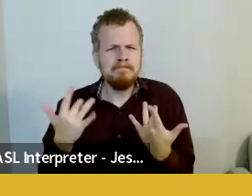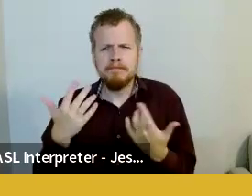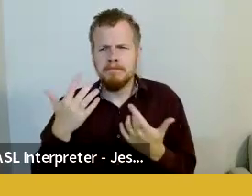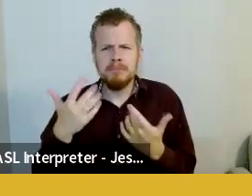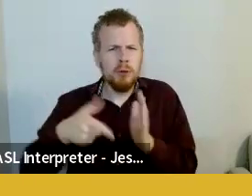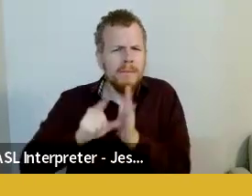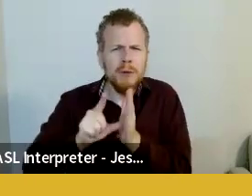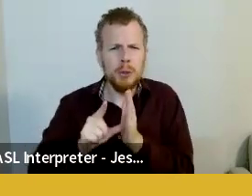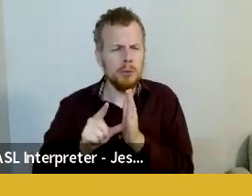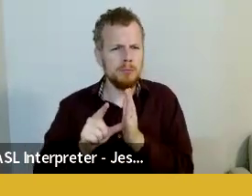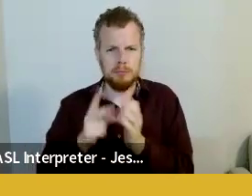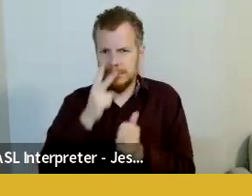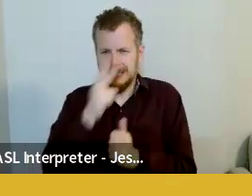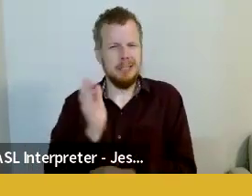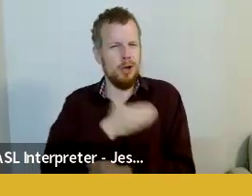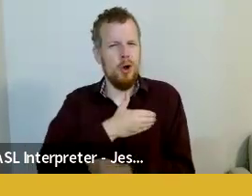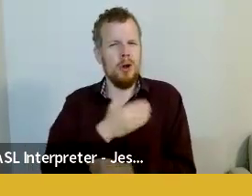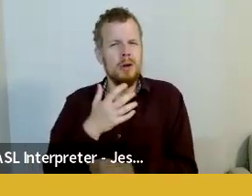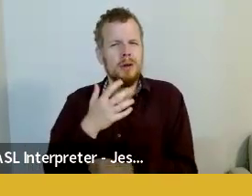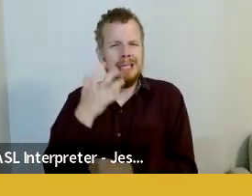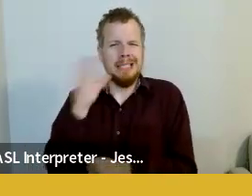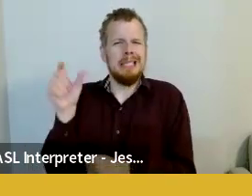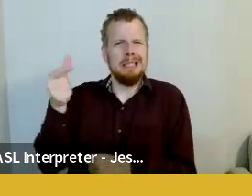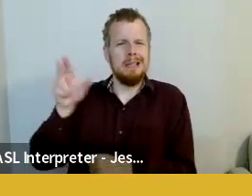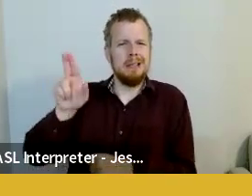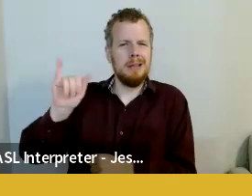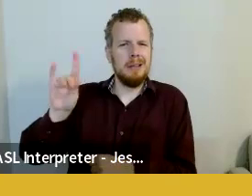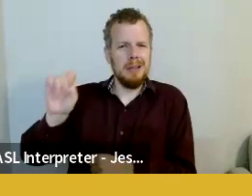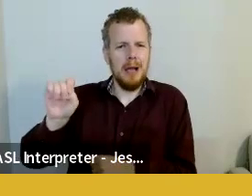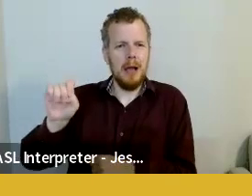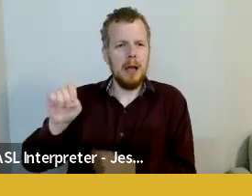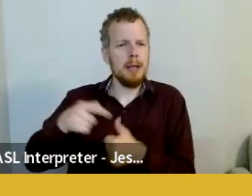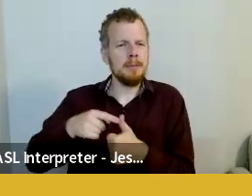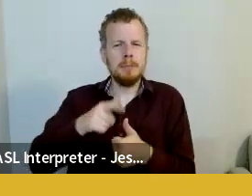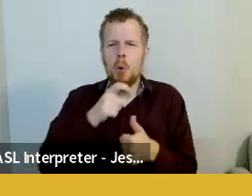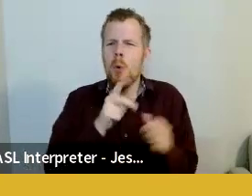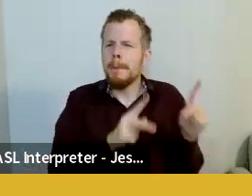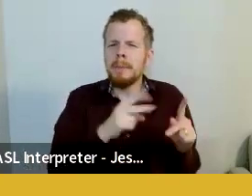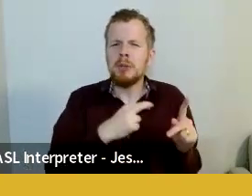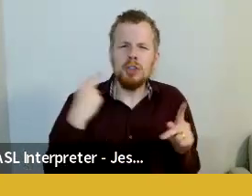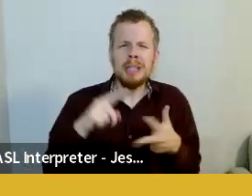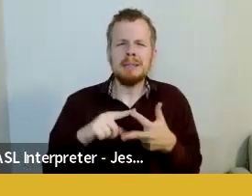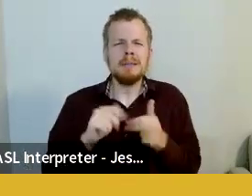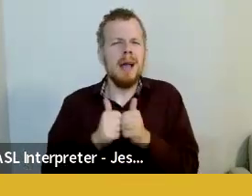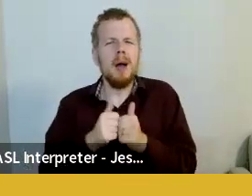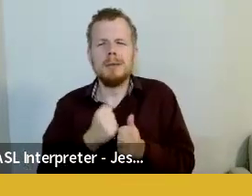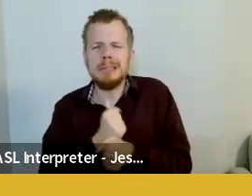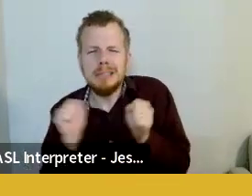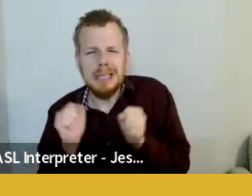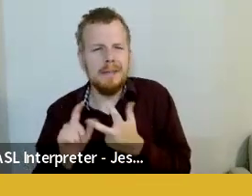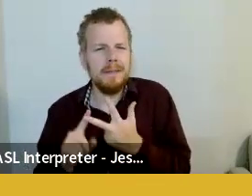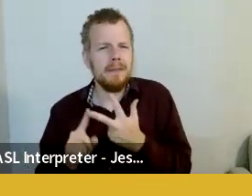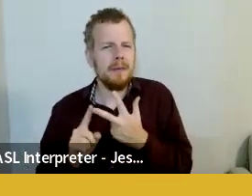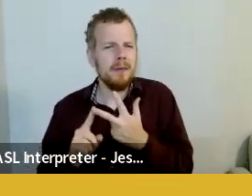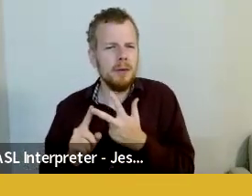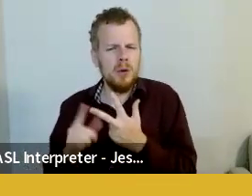always visit the Extreme Heat Guide. Here it will talk about who's at risk, how to stay safe, and why it's getting